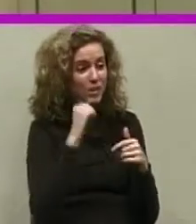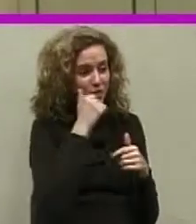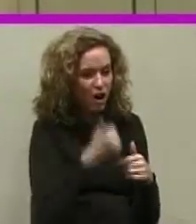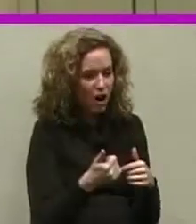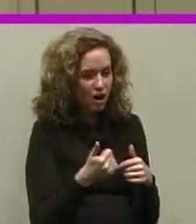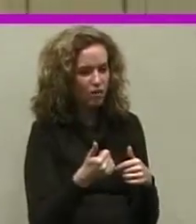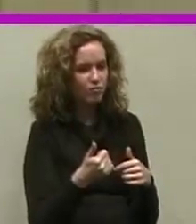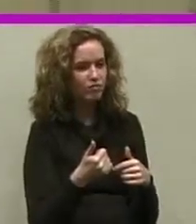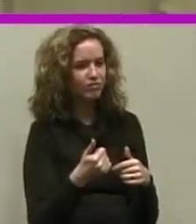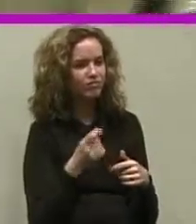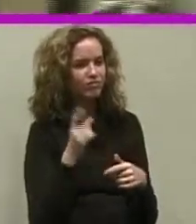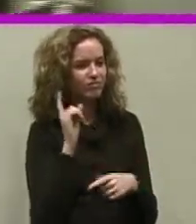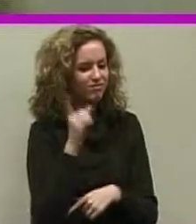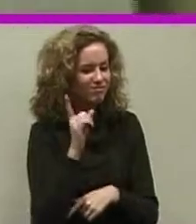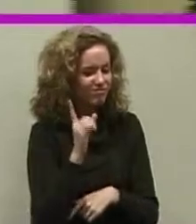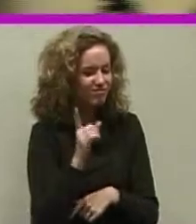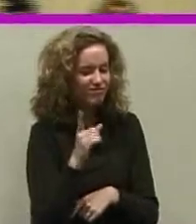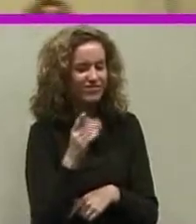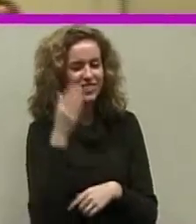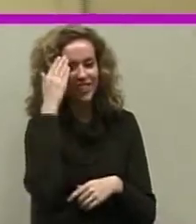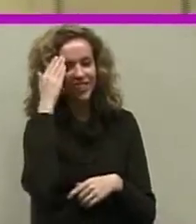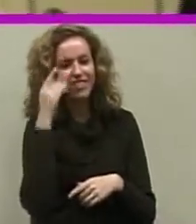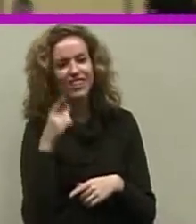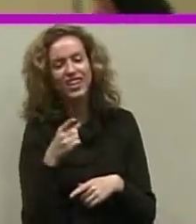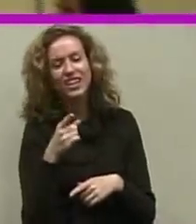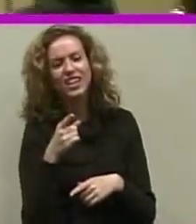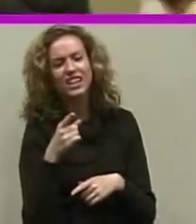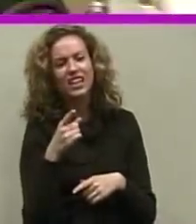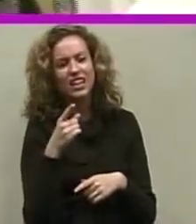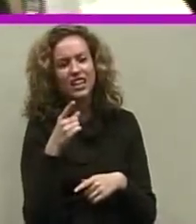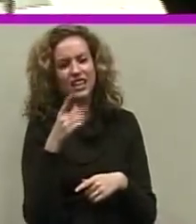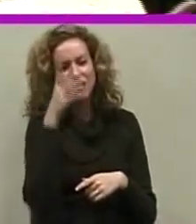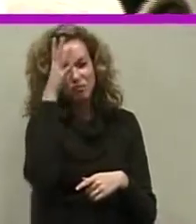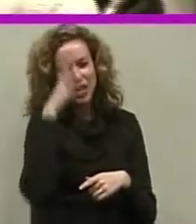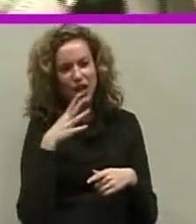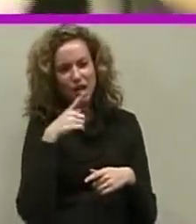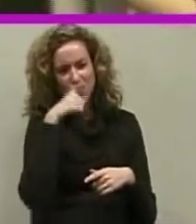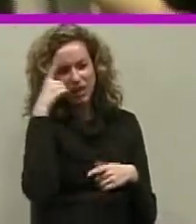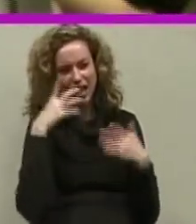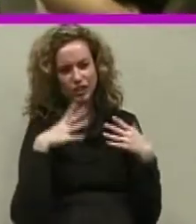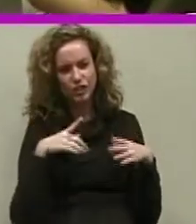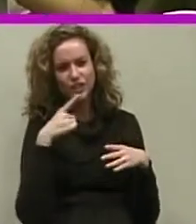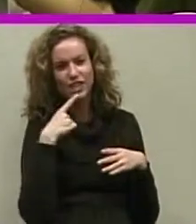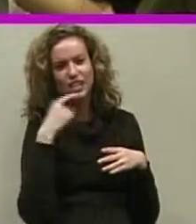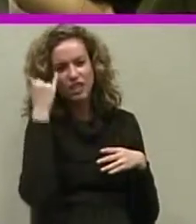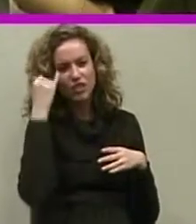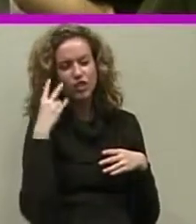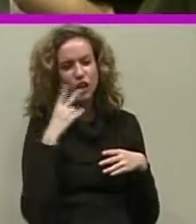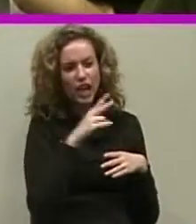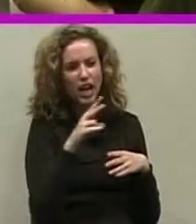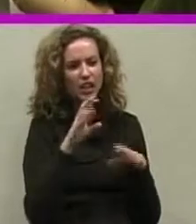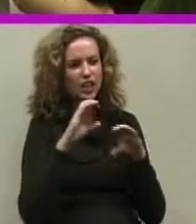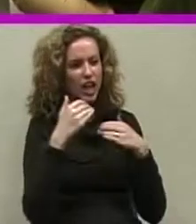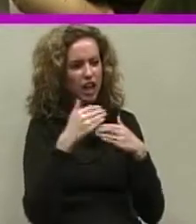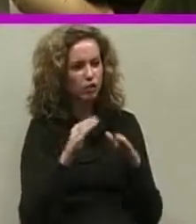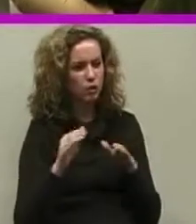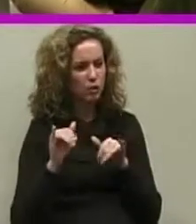But if you look at this, the classroom average